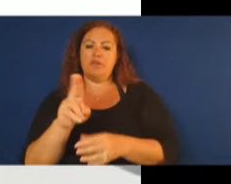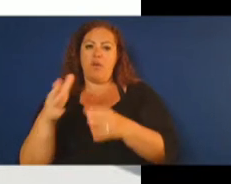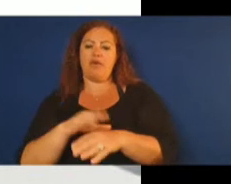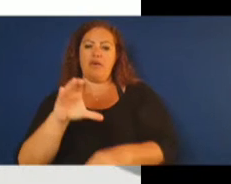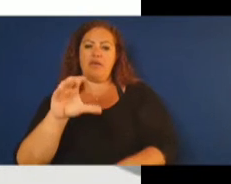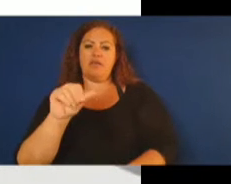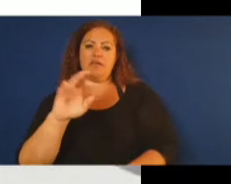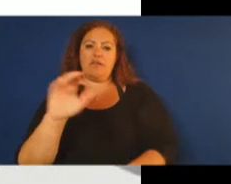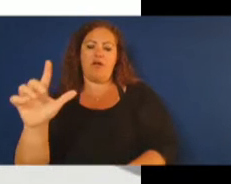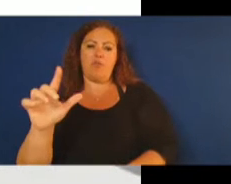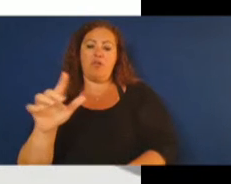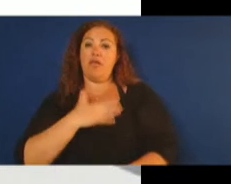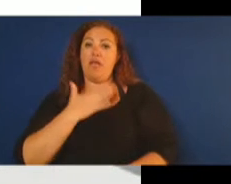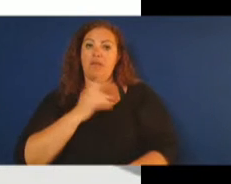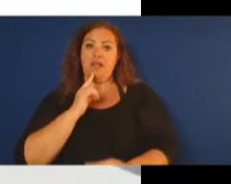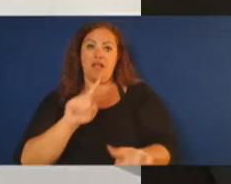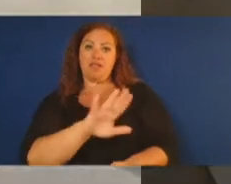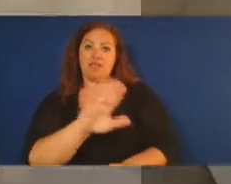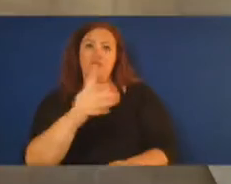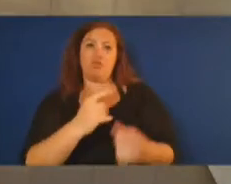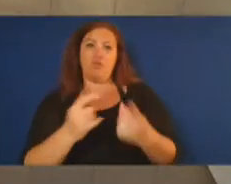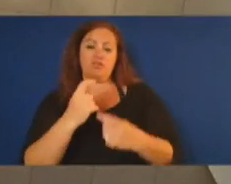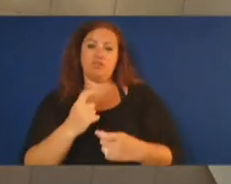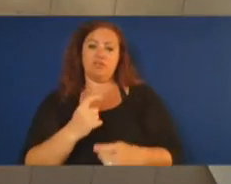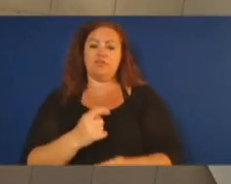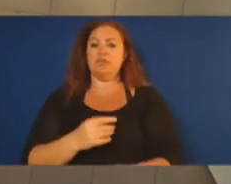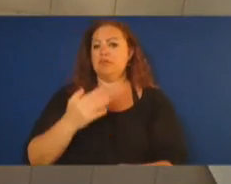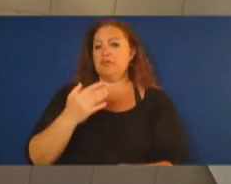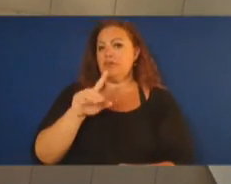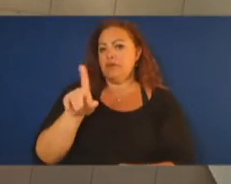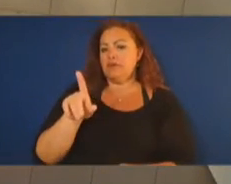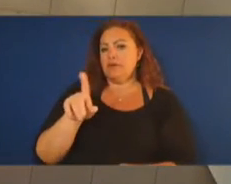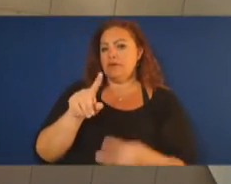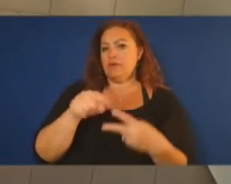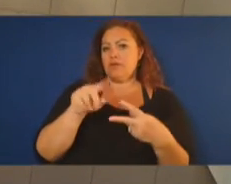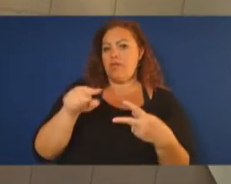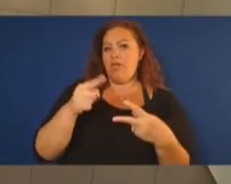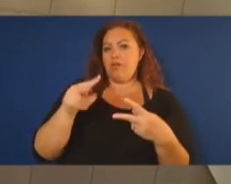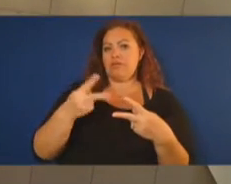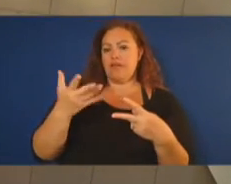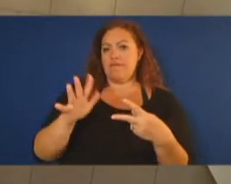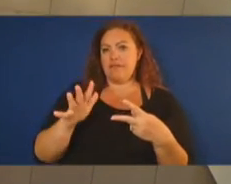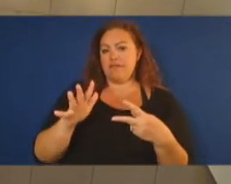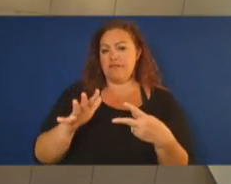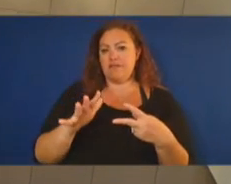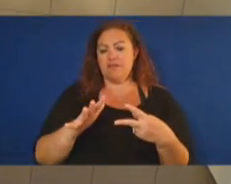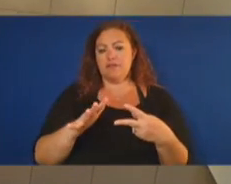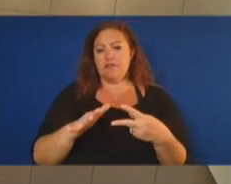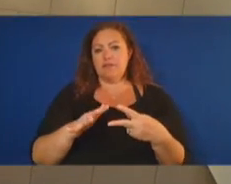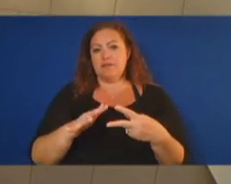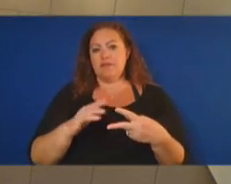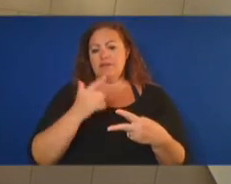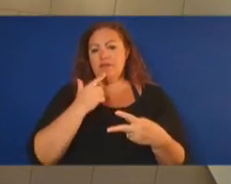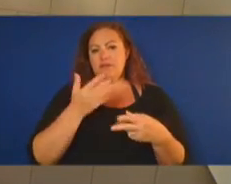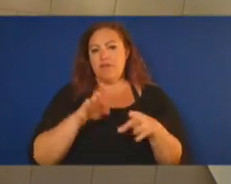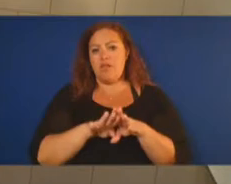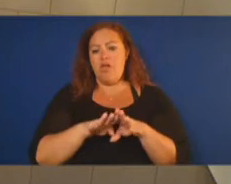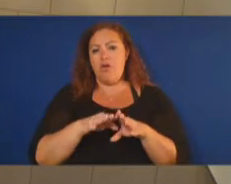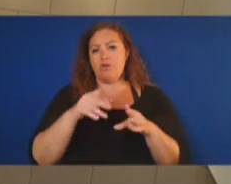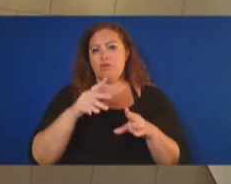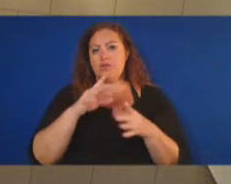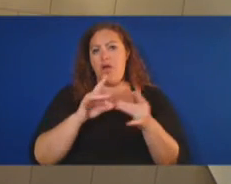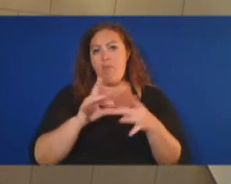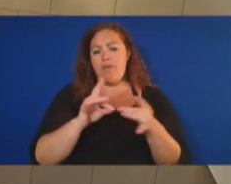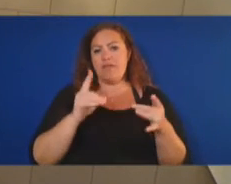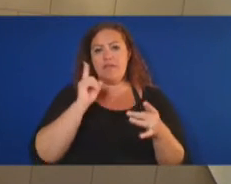happy to answer any questions that you may have Mo to close second Mo made properly second to close public hearing any comment hearing none all in